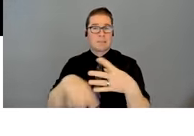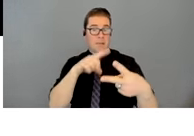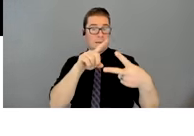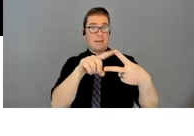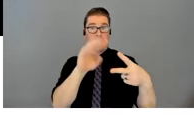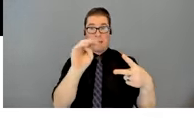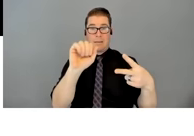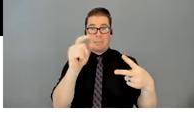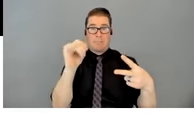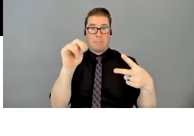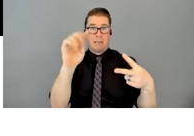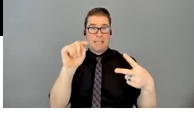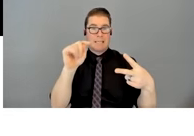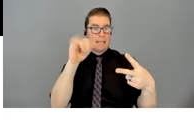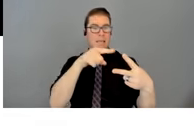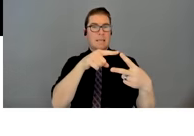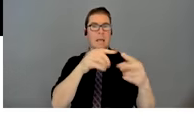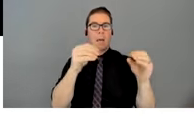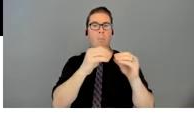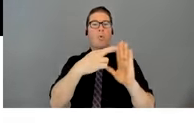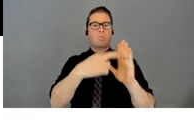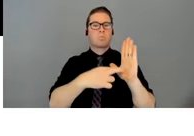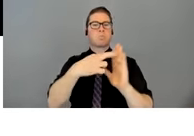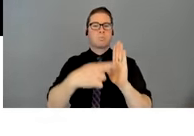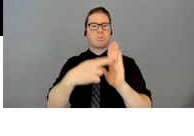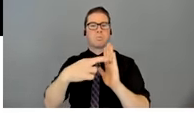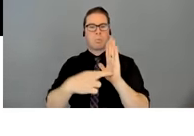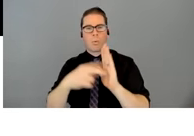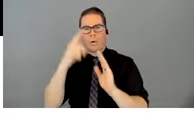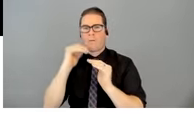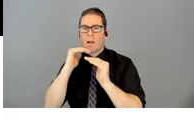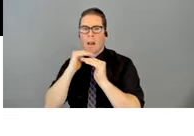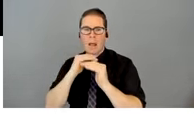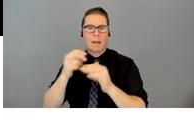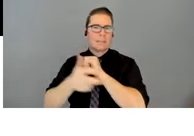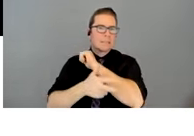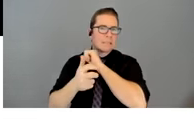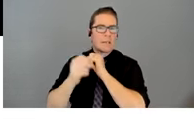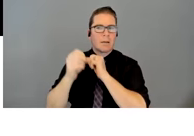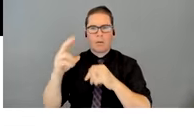the rules as it relates to dishonesty, the rules as it relates to behavior within the classroom.